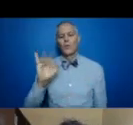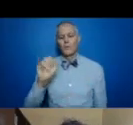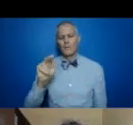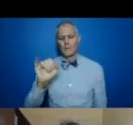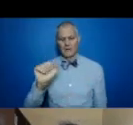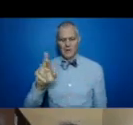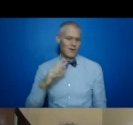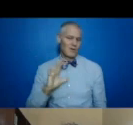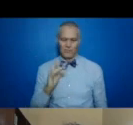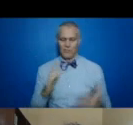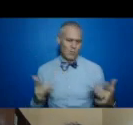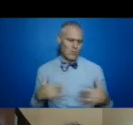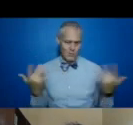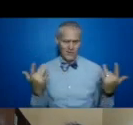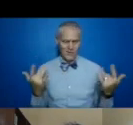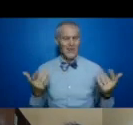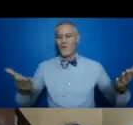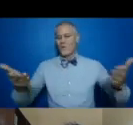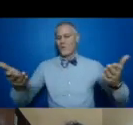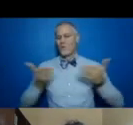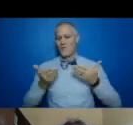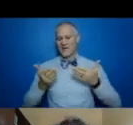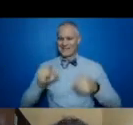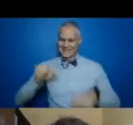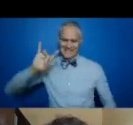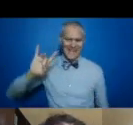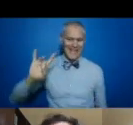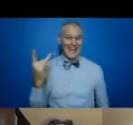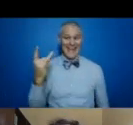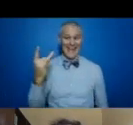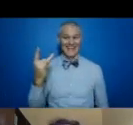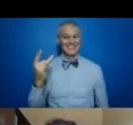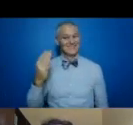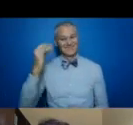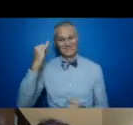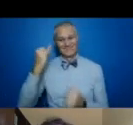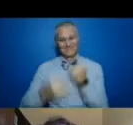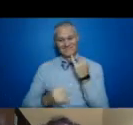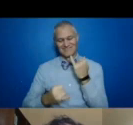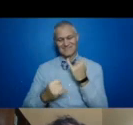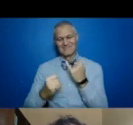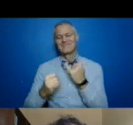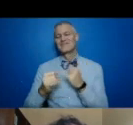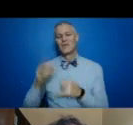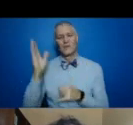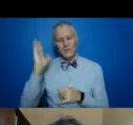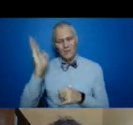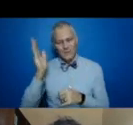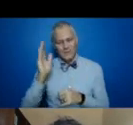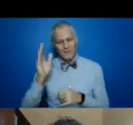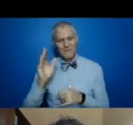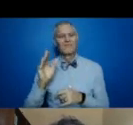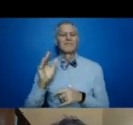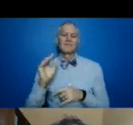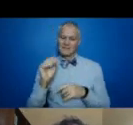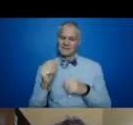So welcome all of you to our 8th and final webinar of the Fundamentals of Restorative Justice